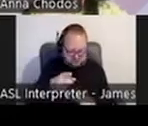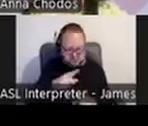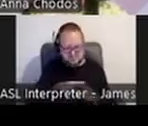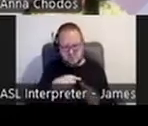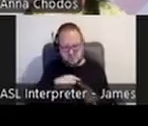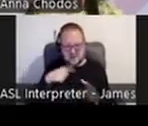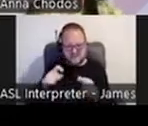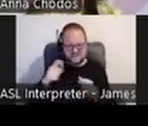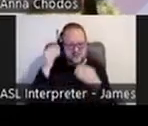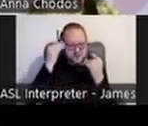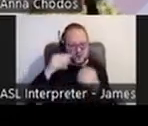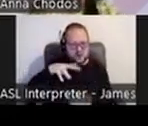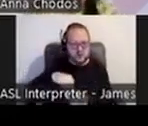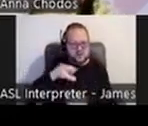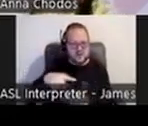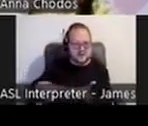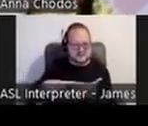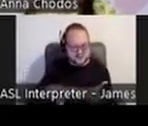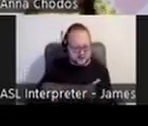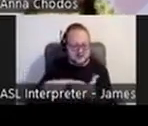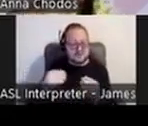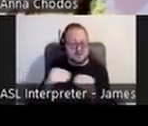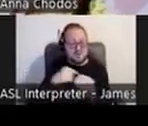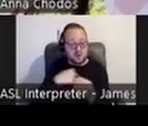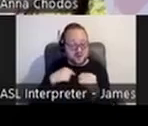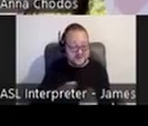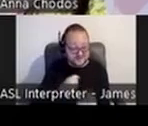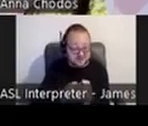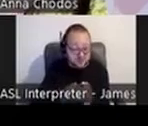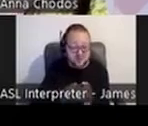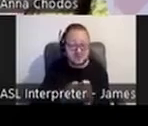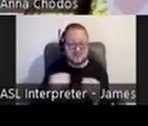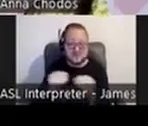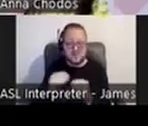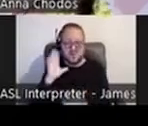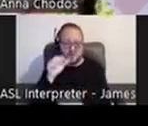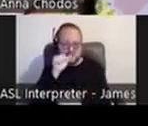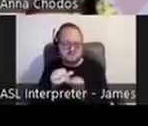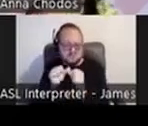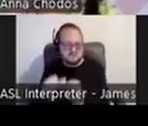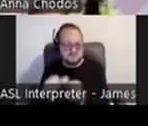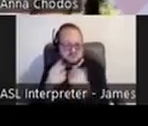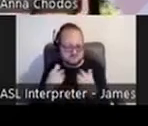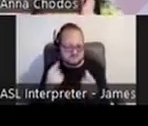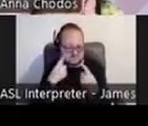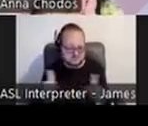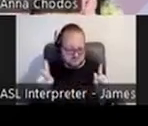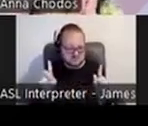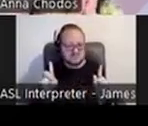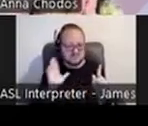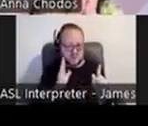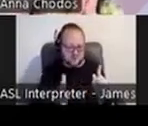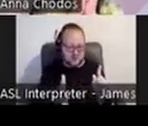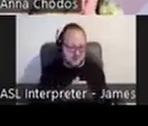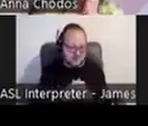caregiver throughout, the more reserve and resilience they're going to have throughout. So this is why I guess another thing to emphasize, an indicator